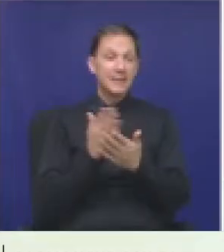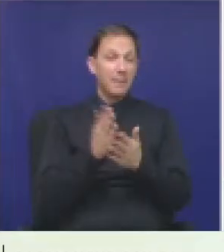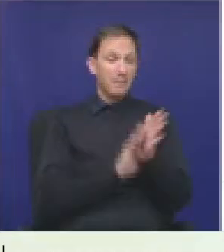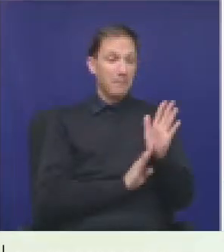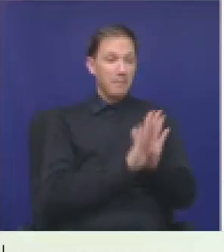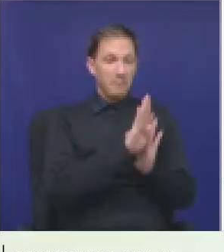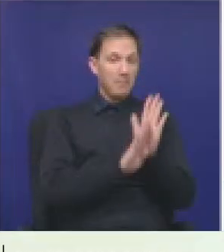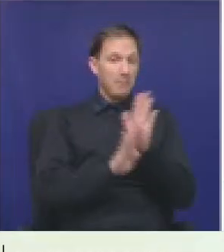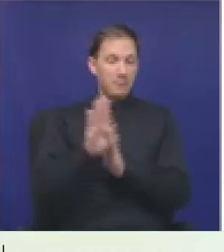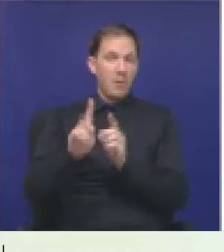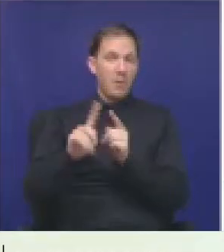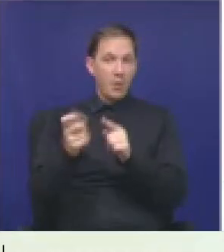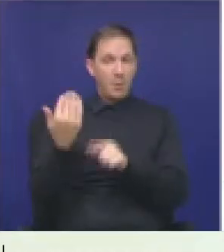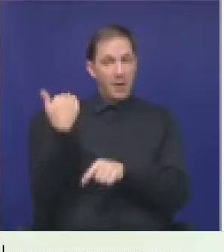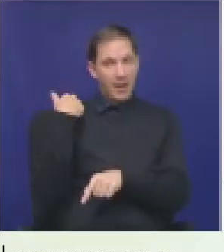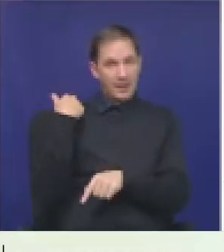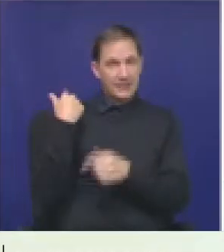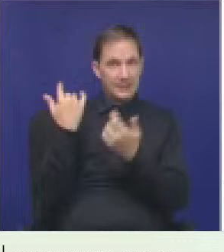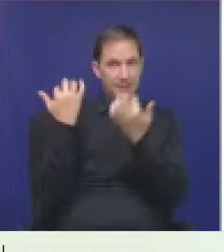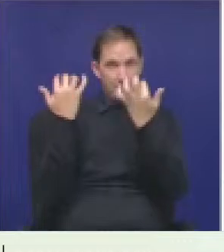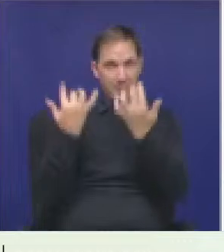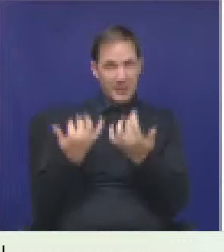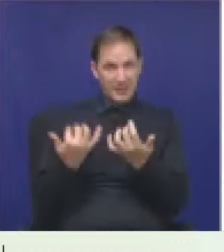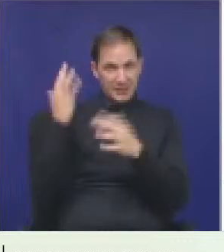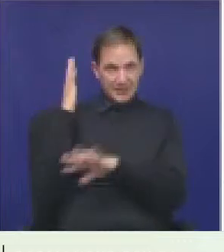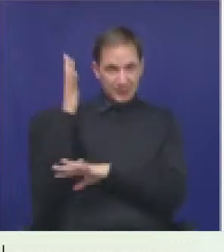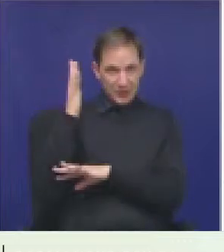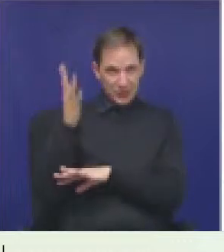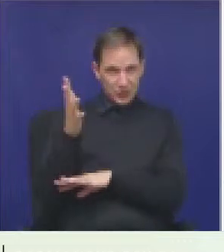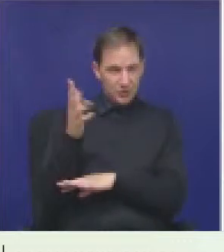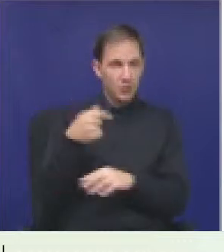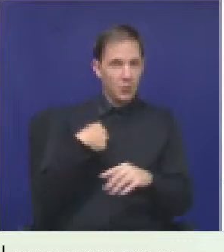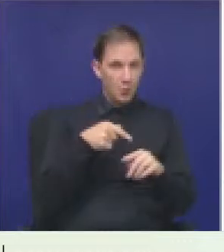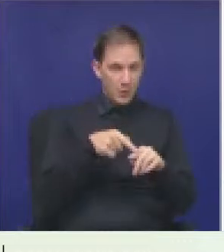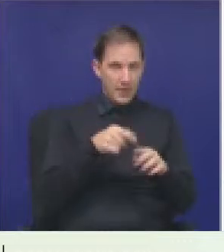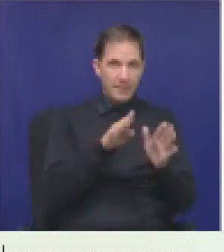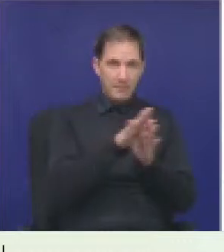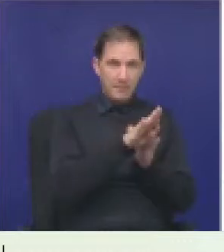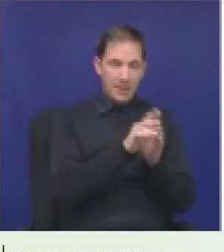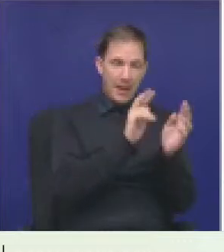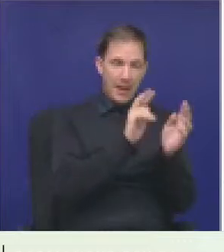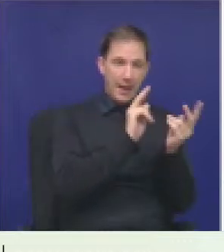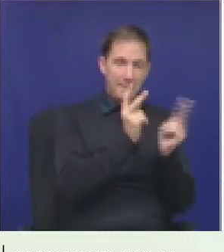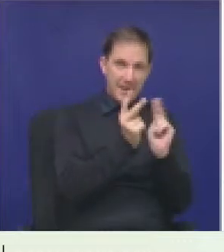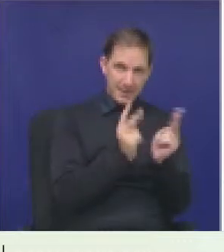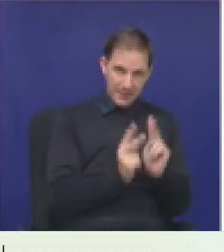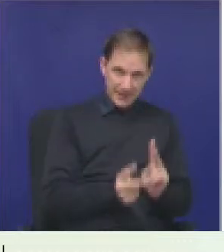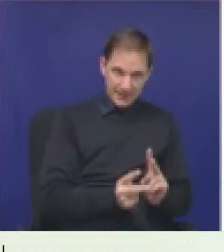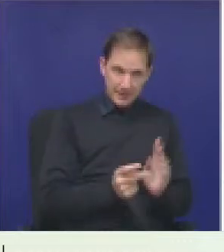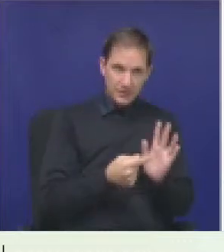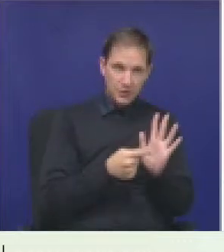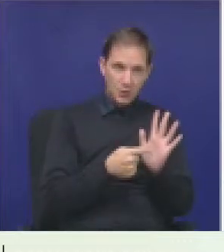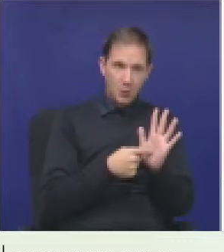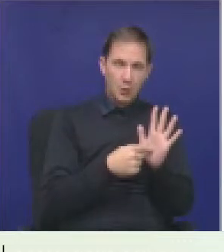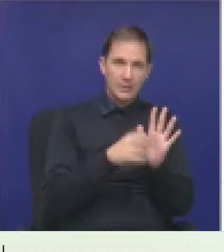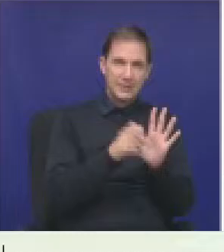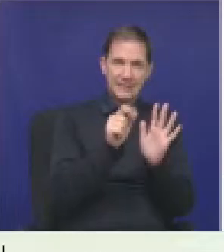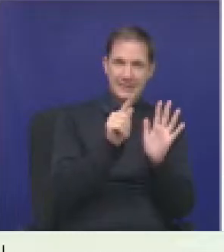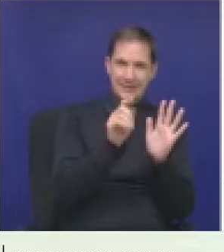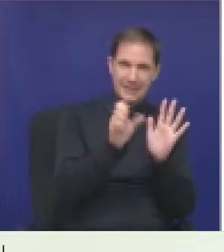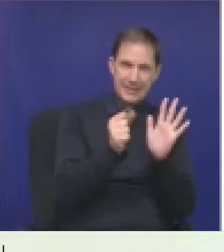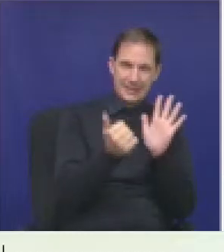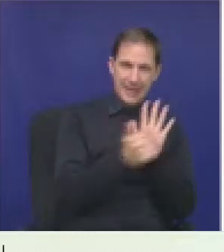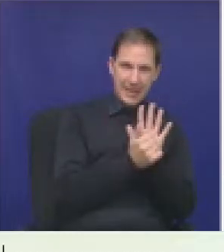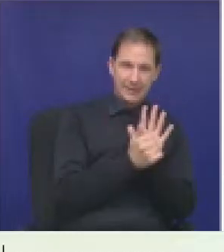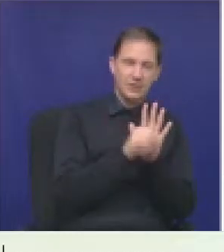since the last budget speech. A key strategic milestone was the passing of the amendments to the Stats Act number 6 of